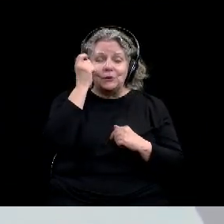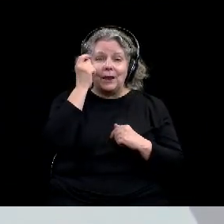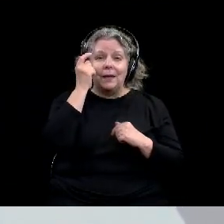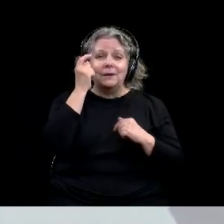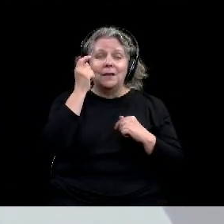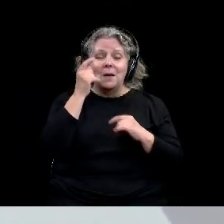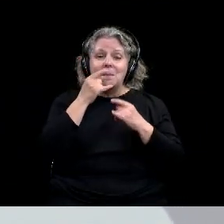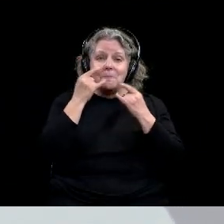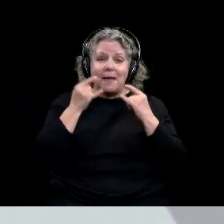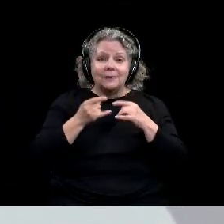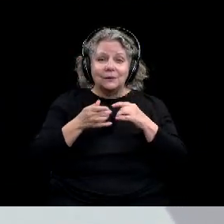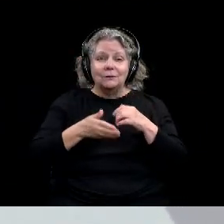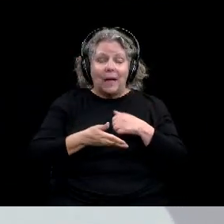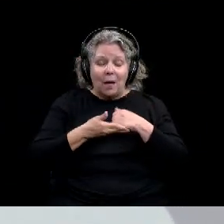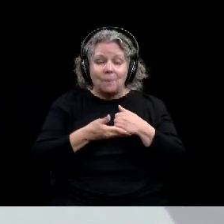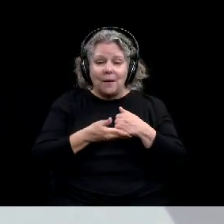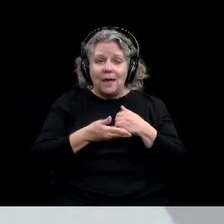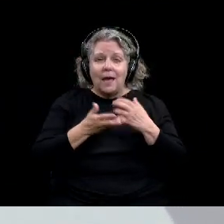relatively minor